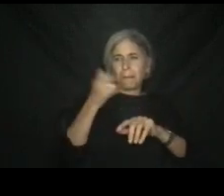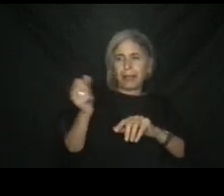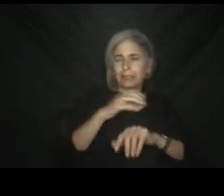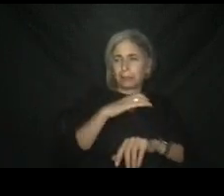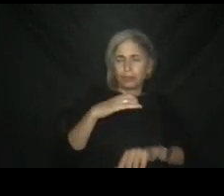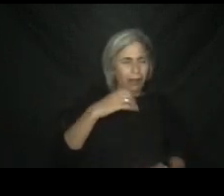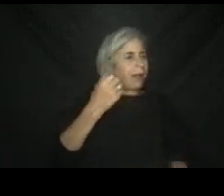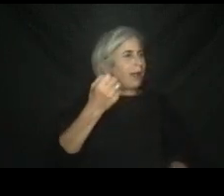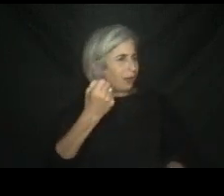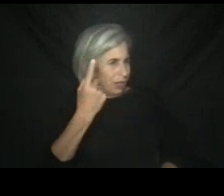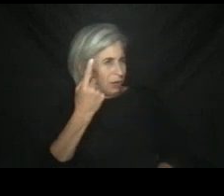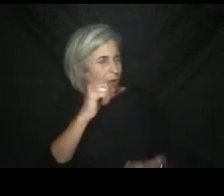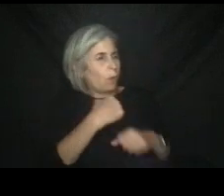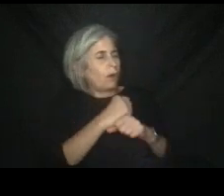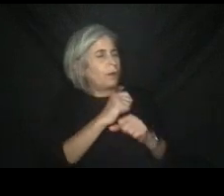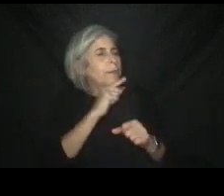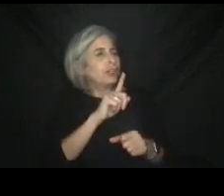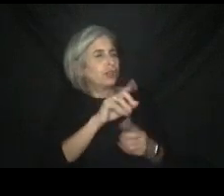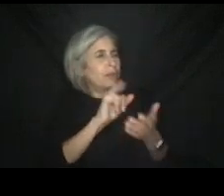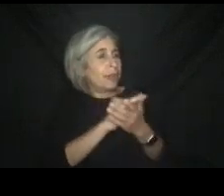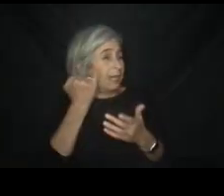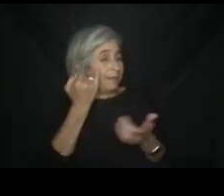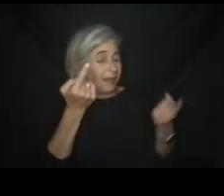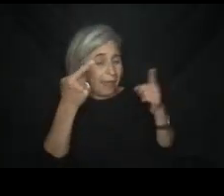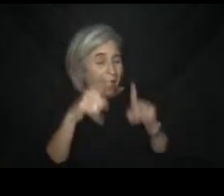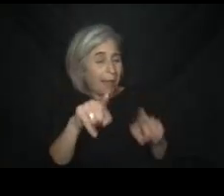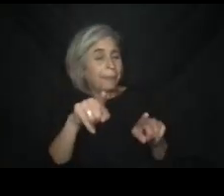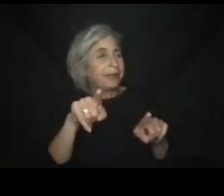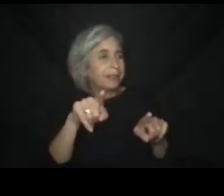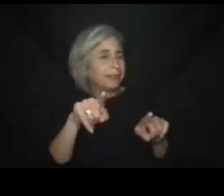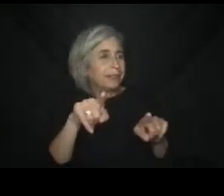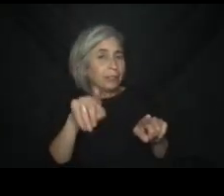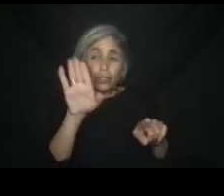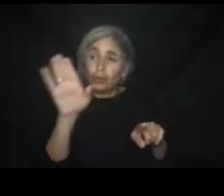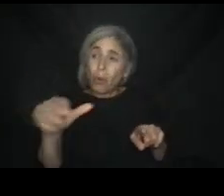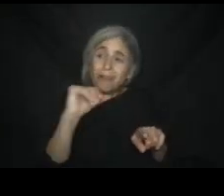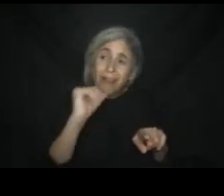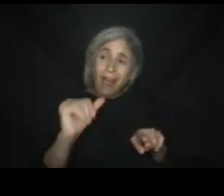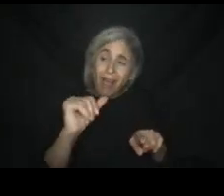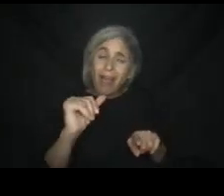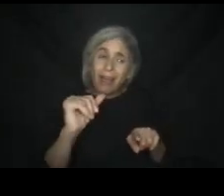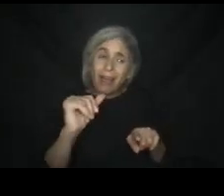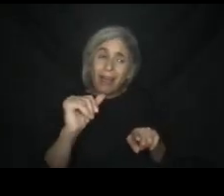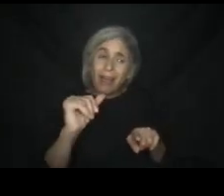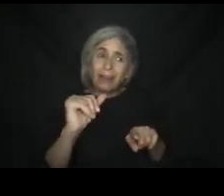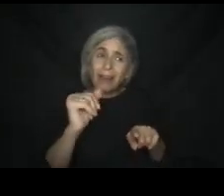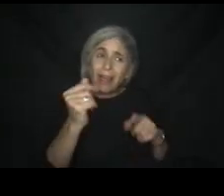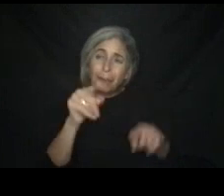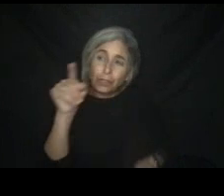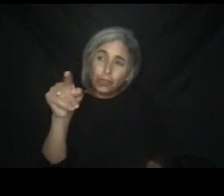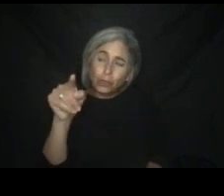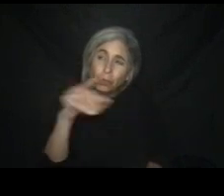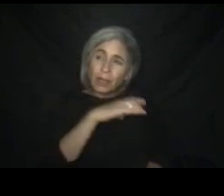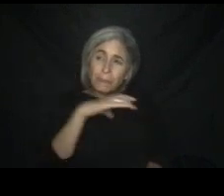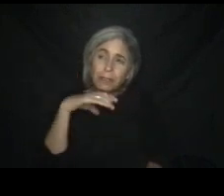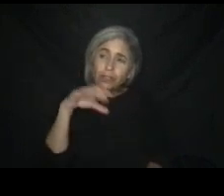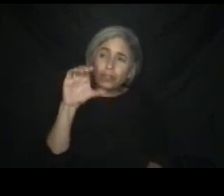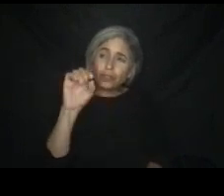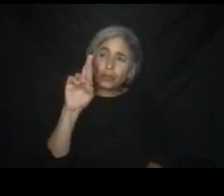Understood. I just want to make sure if that happens, you're not, what happens to you, right? If we